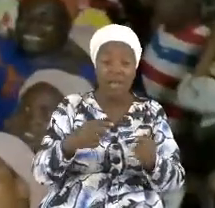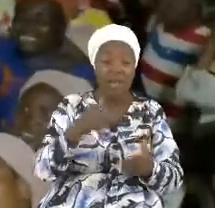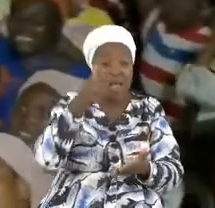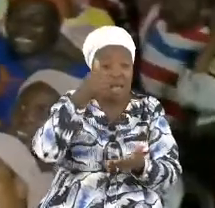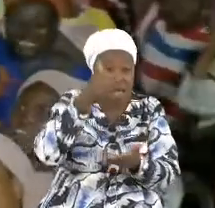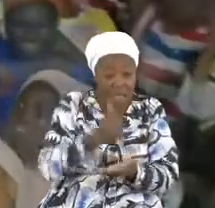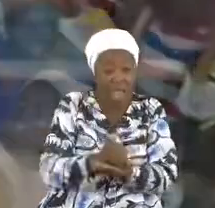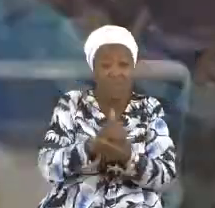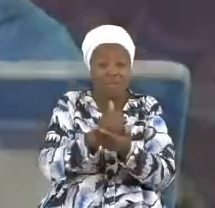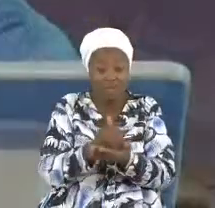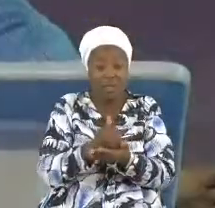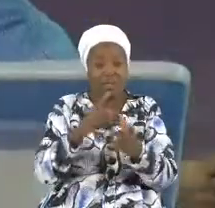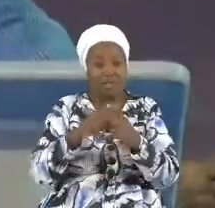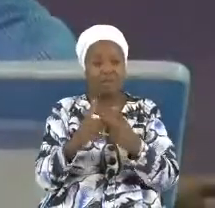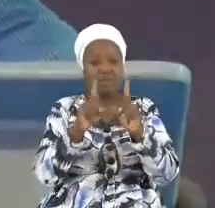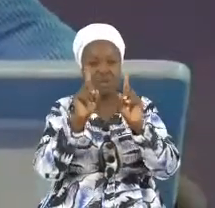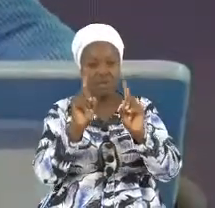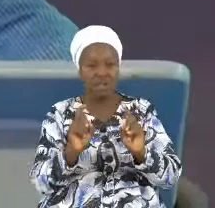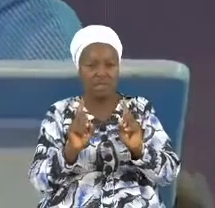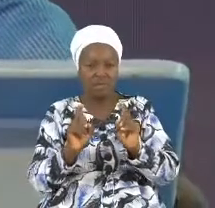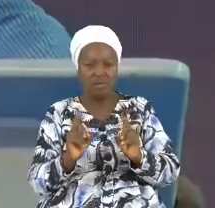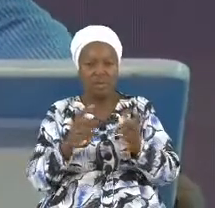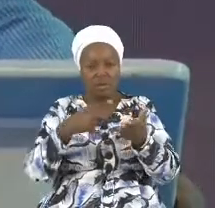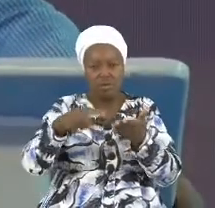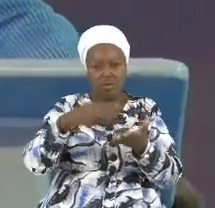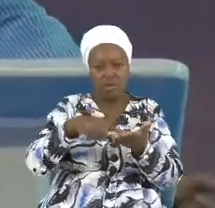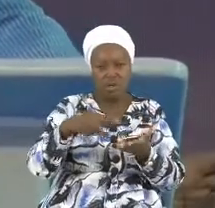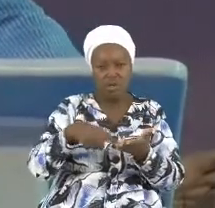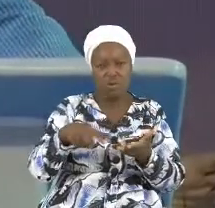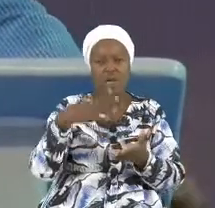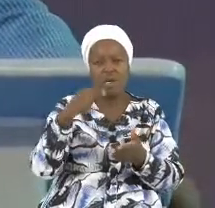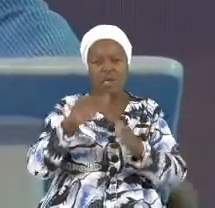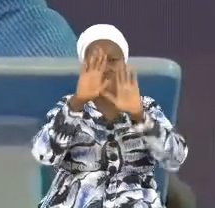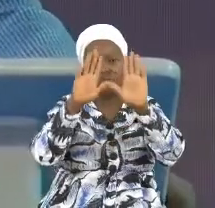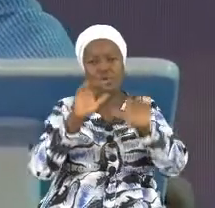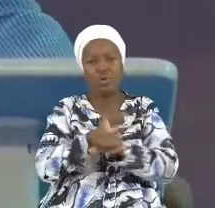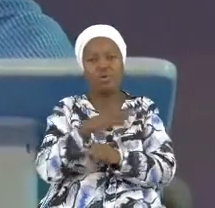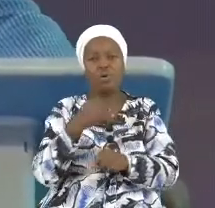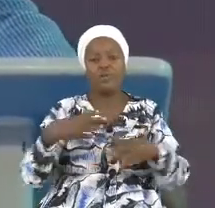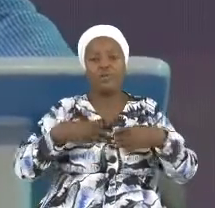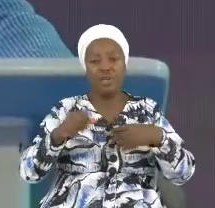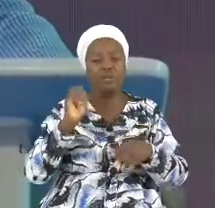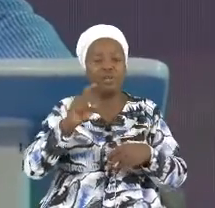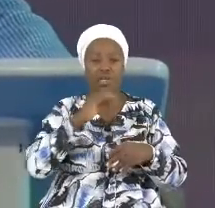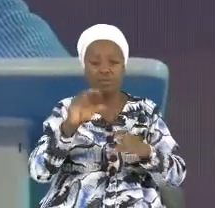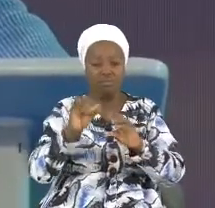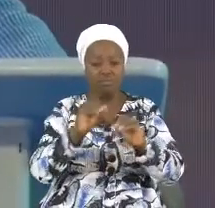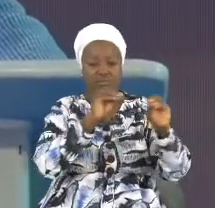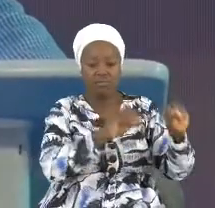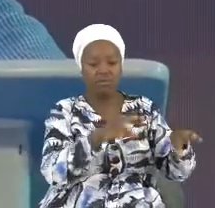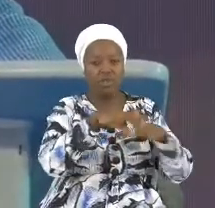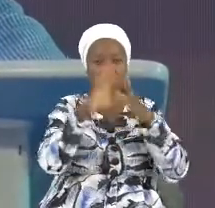up. The miracle of healing will have been deposited in your body.